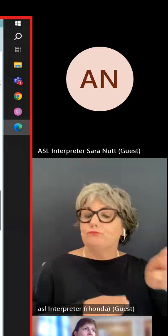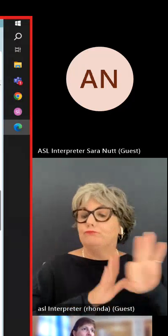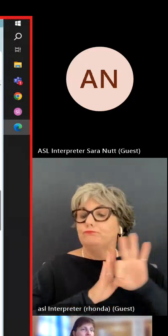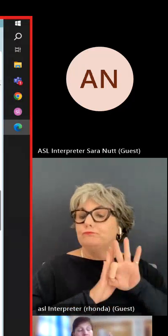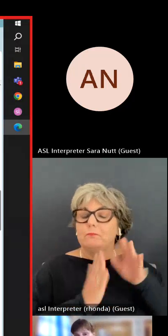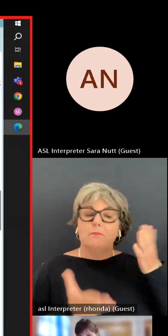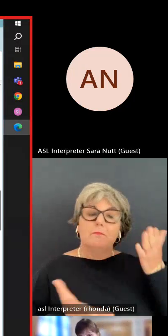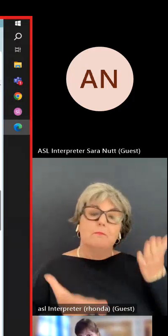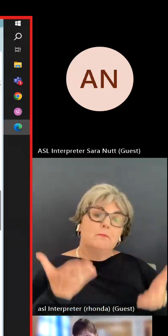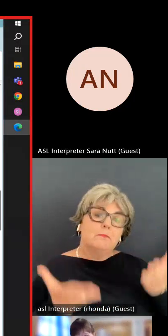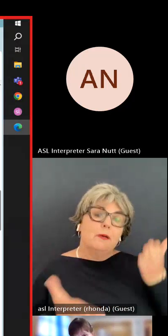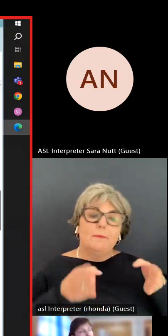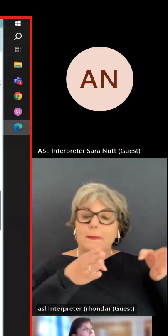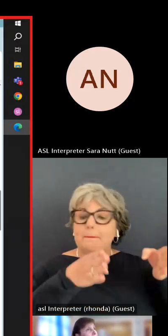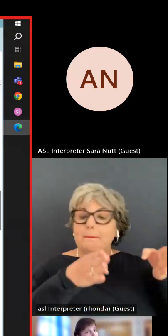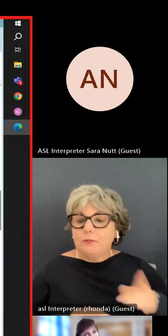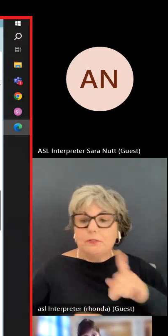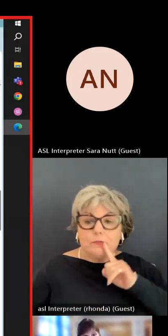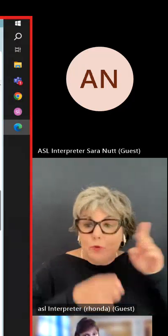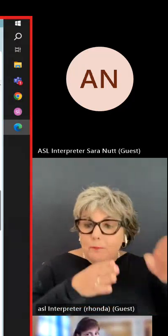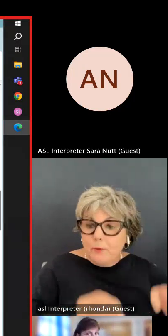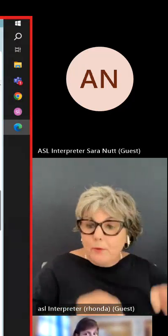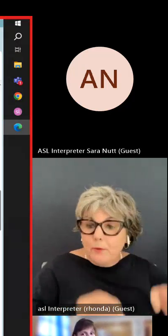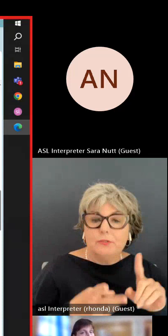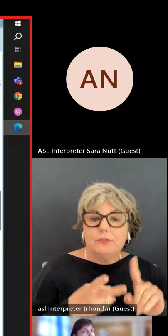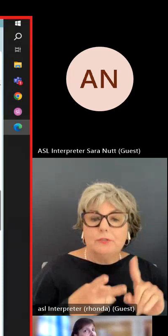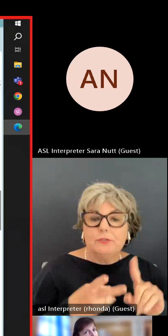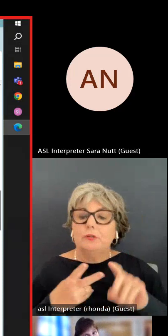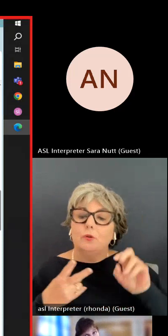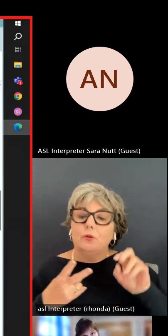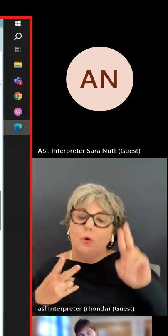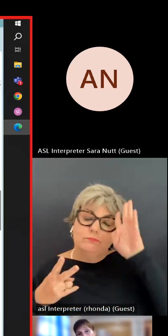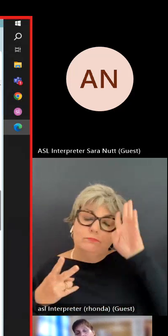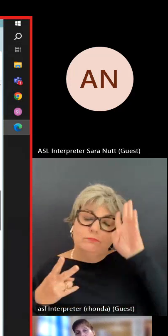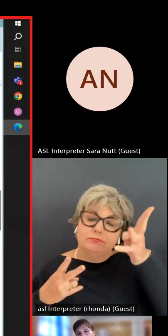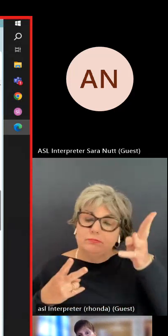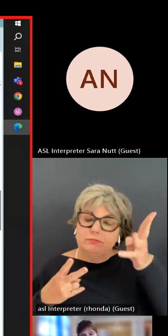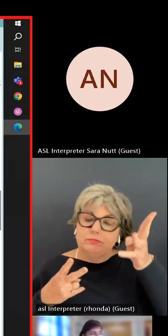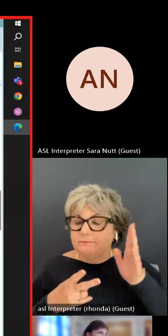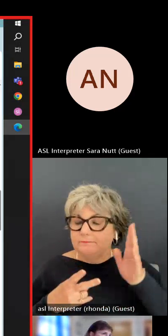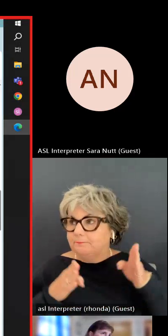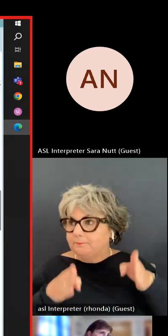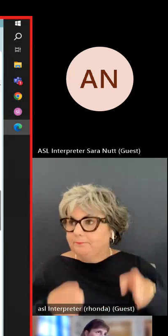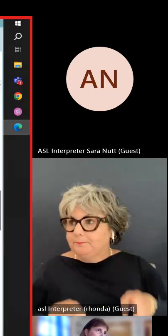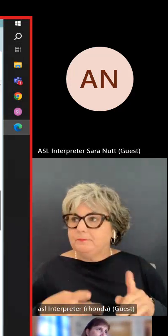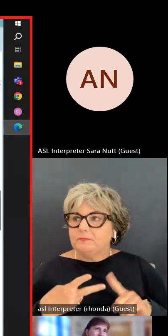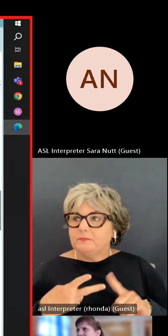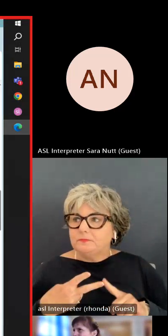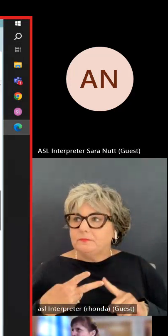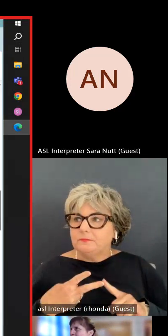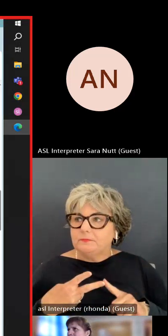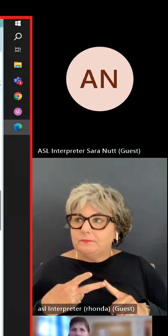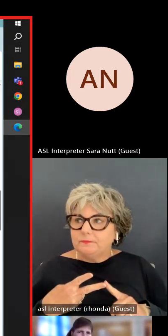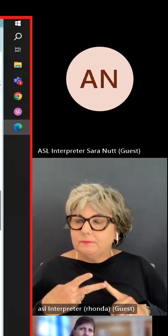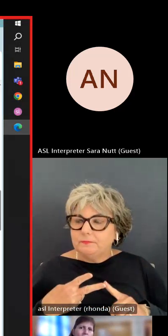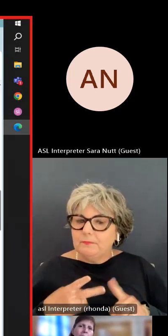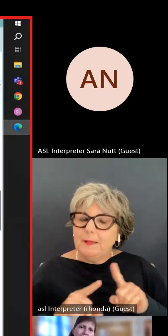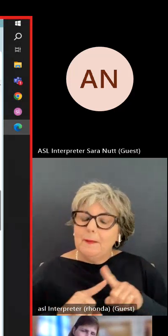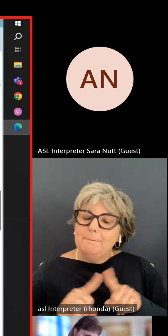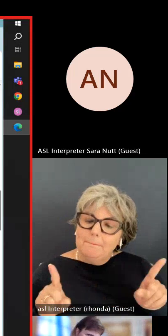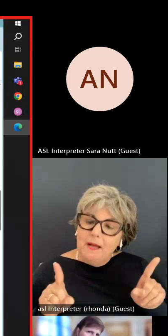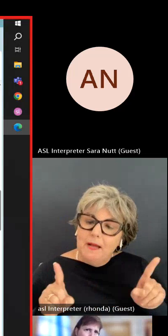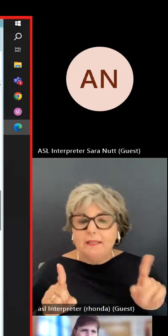on somebody real, or it can be based on somebody completely fictitious. But it's kind of, if